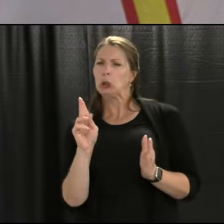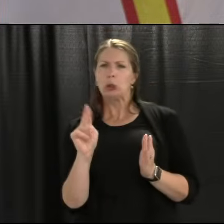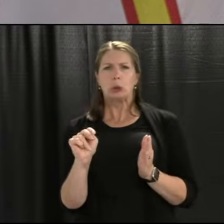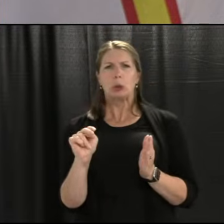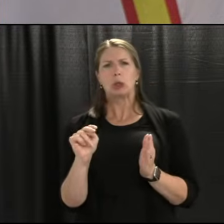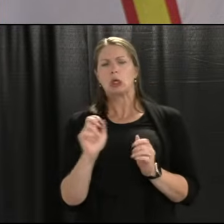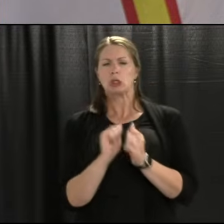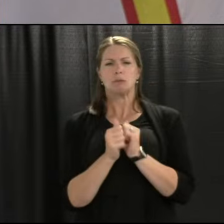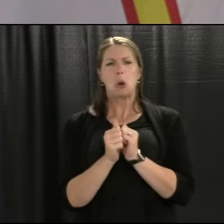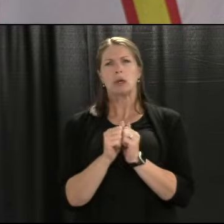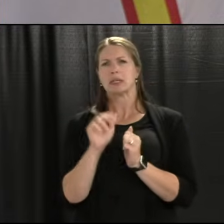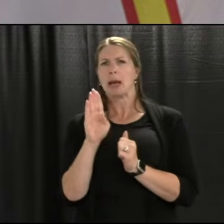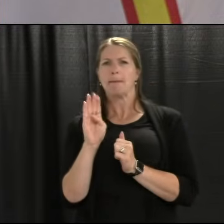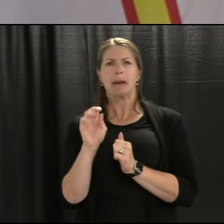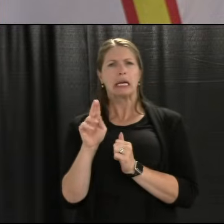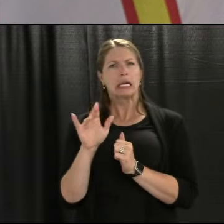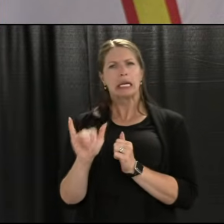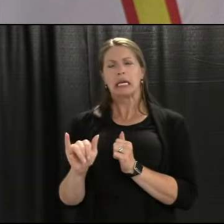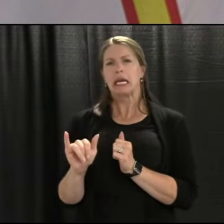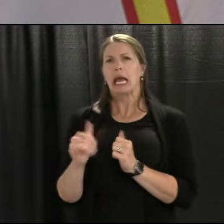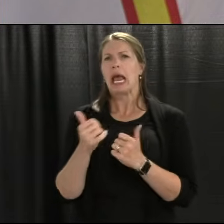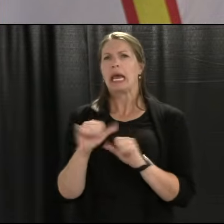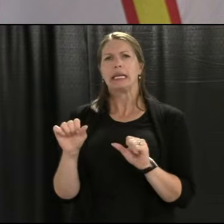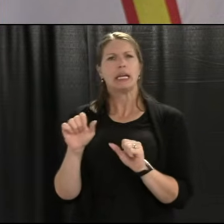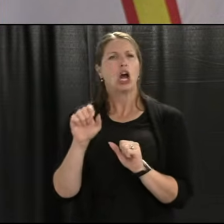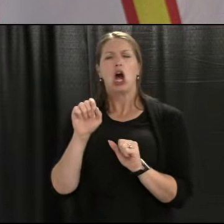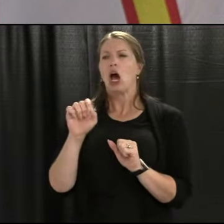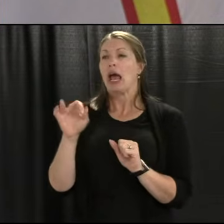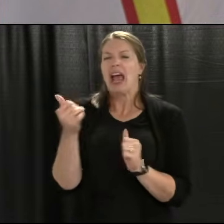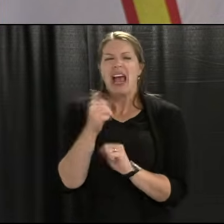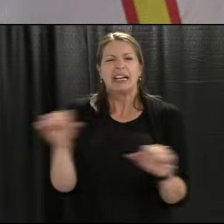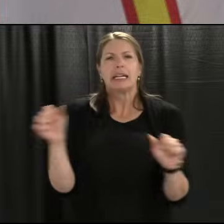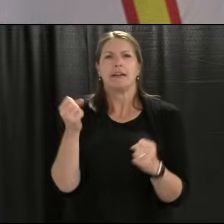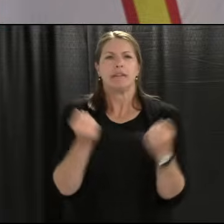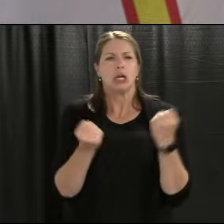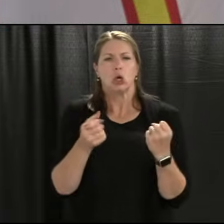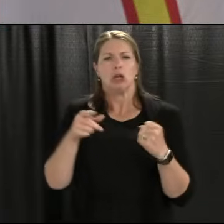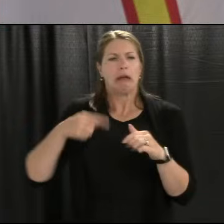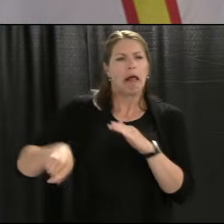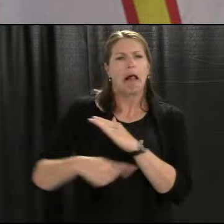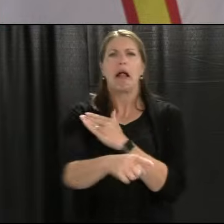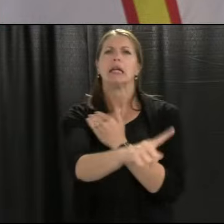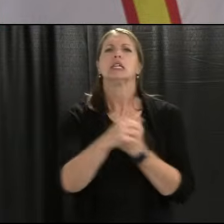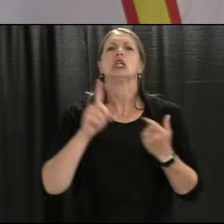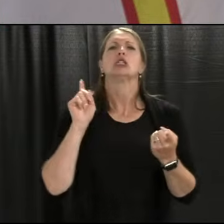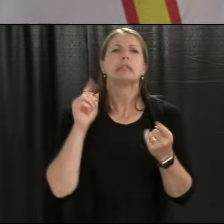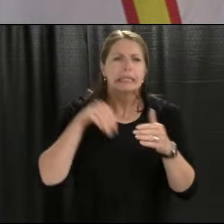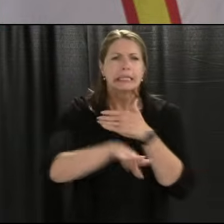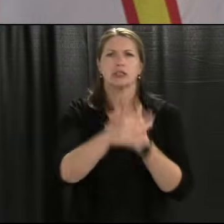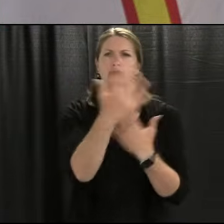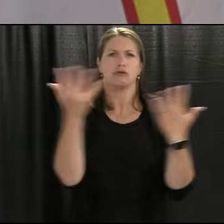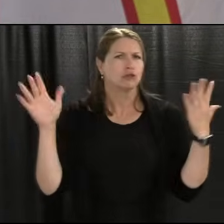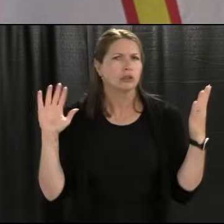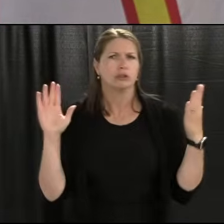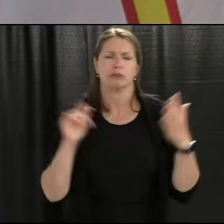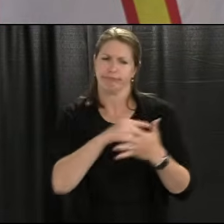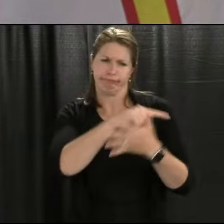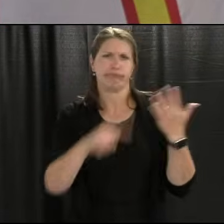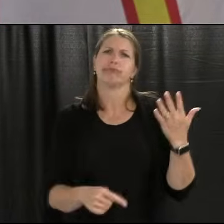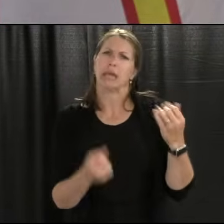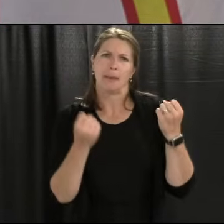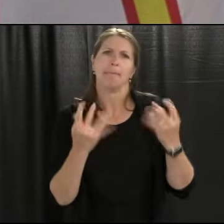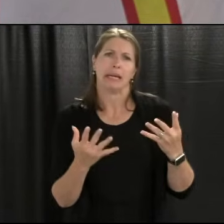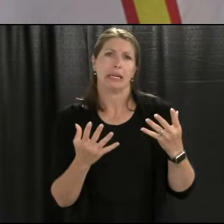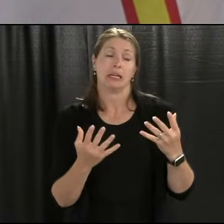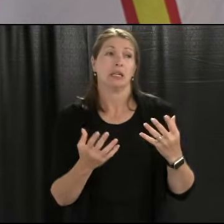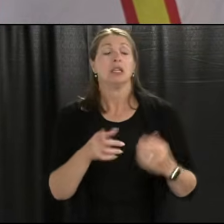an off-road maintenance machine, and an amphibious vehicle. So there is a lot happening. There's a lot of serious,